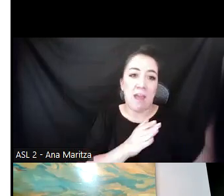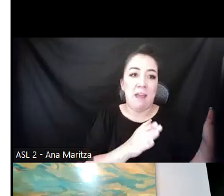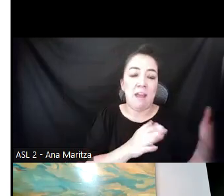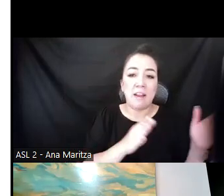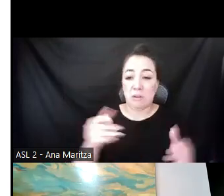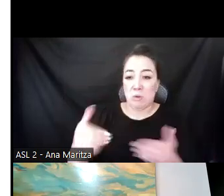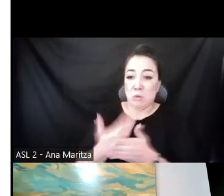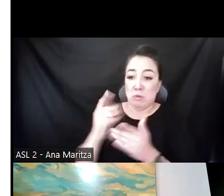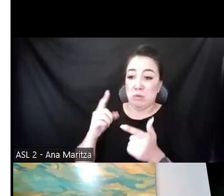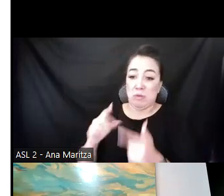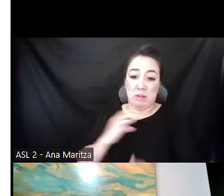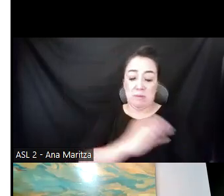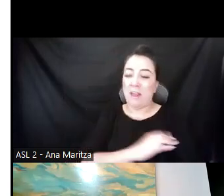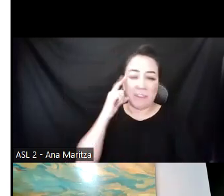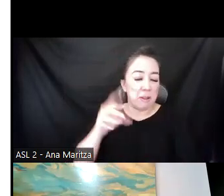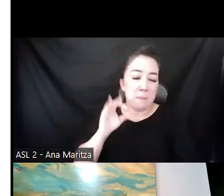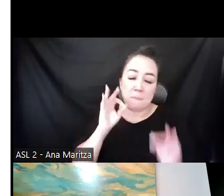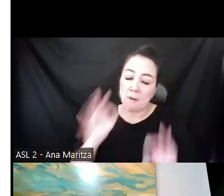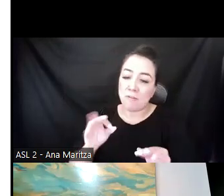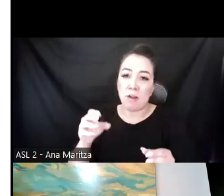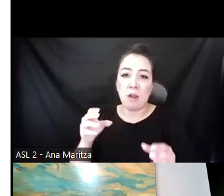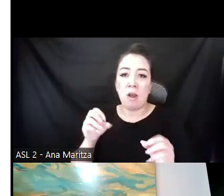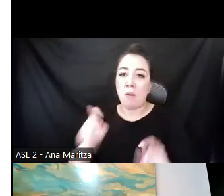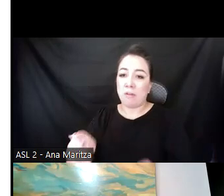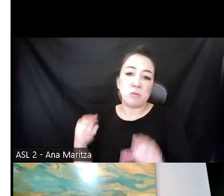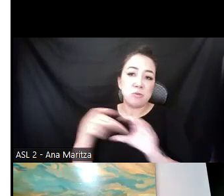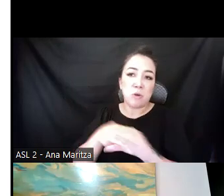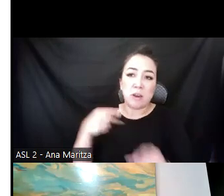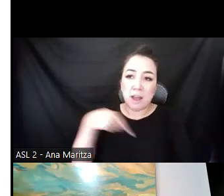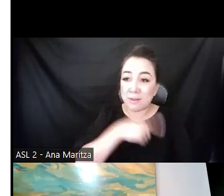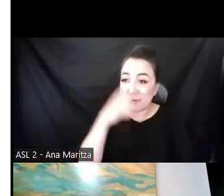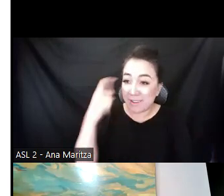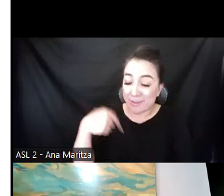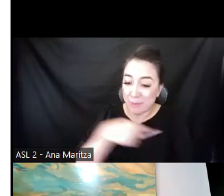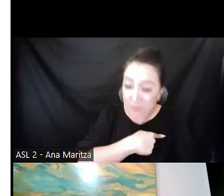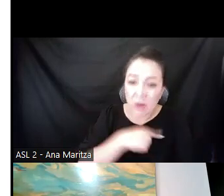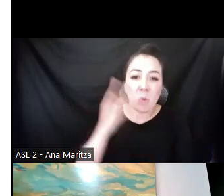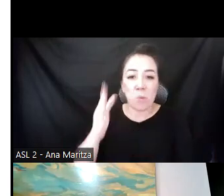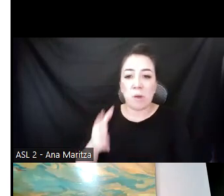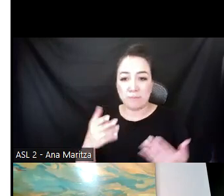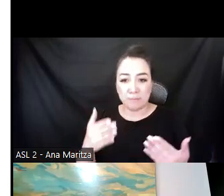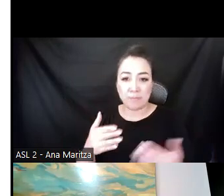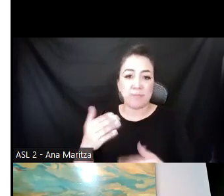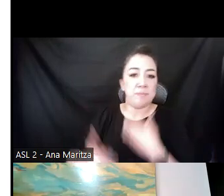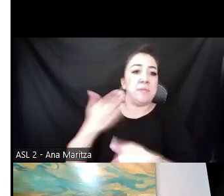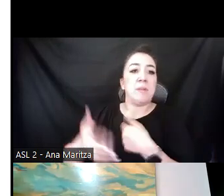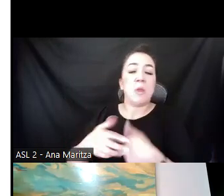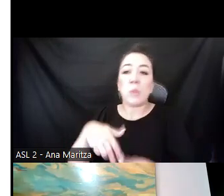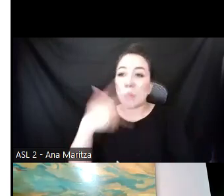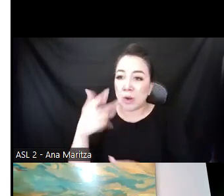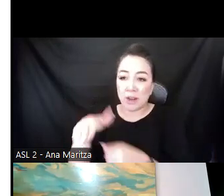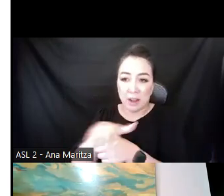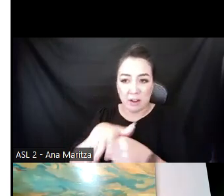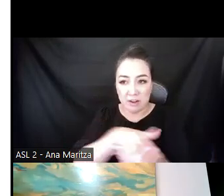is such a perfect opportunity to join us, because we will put forward 3 areas